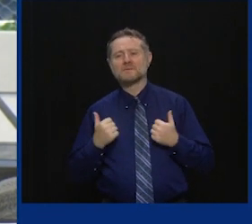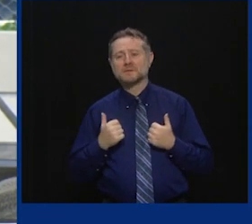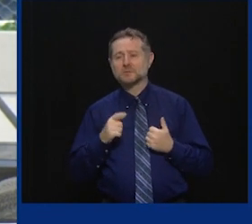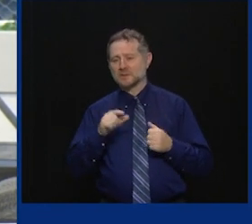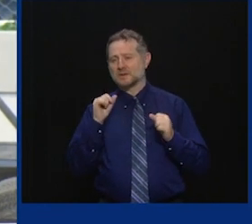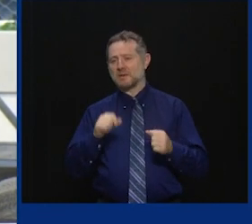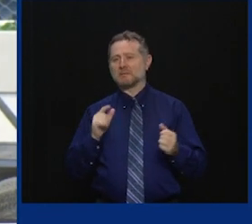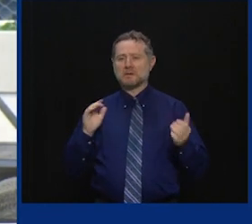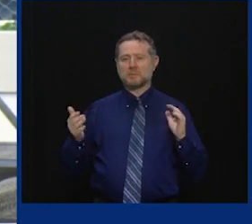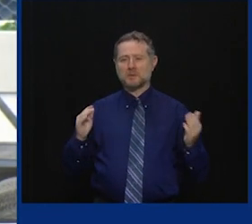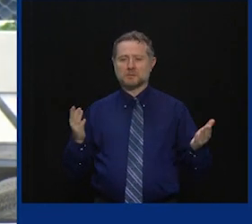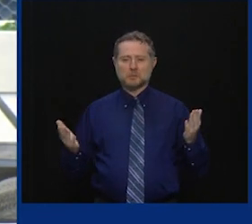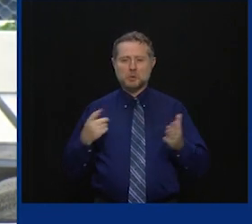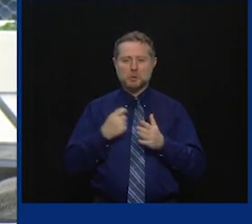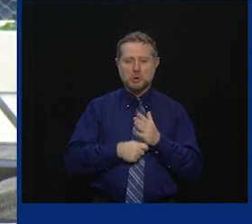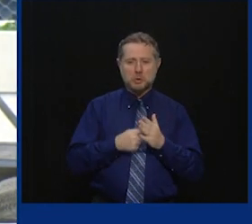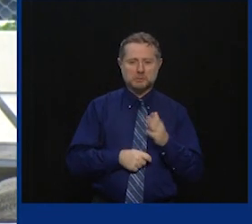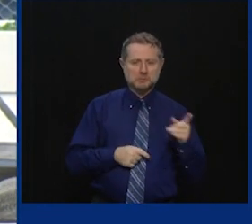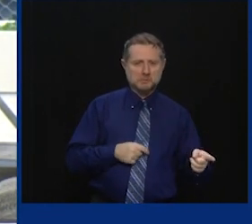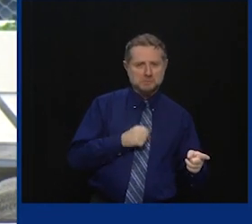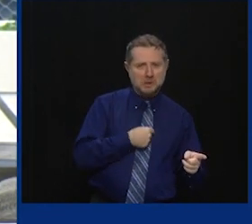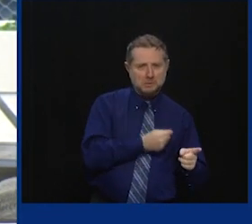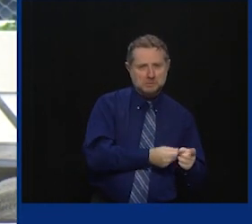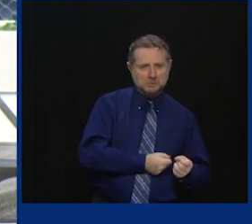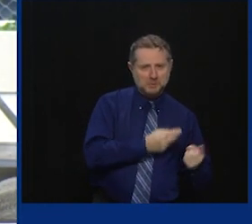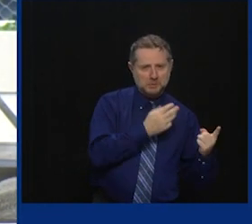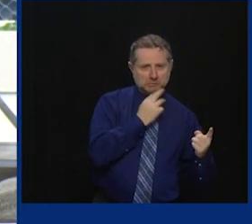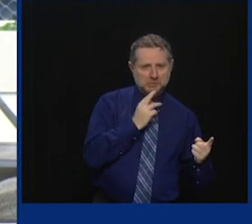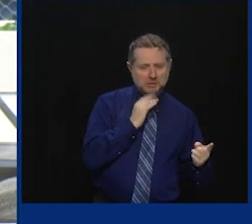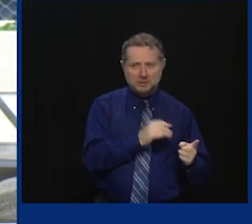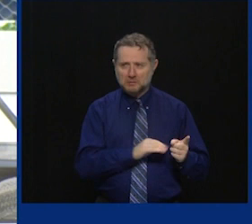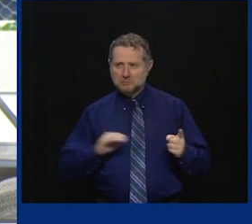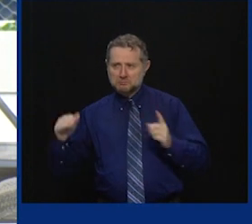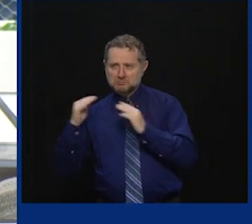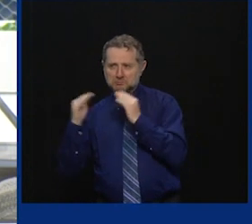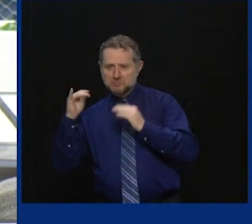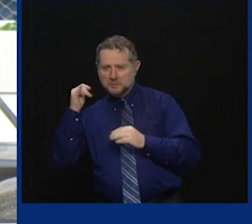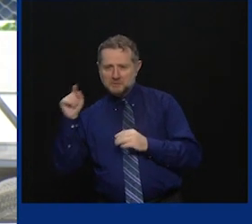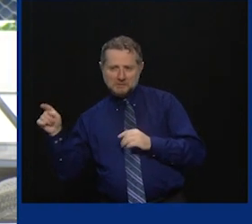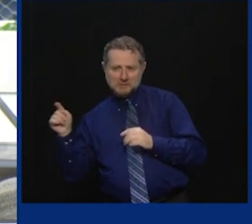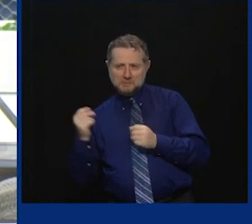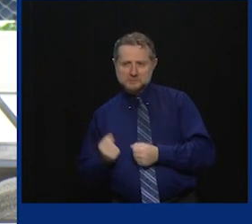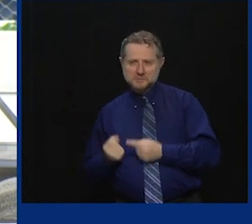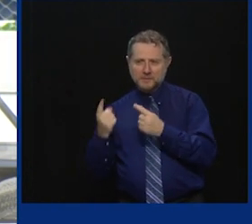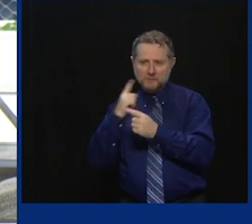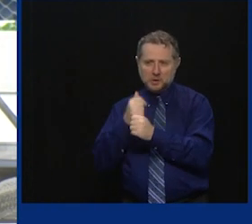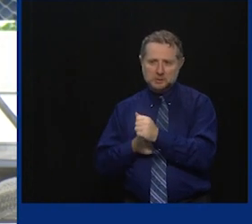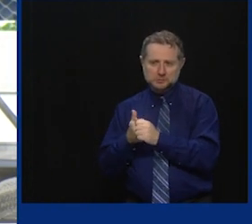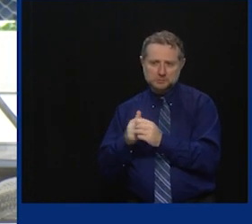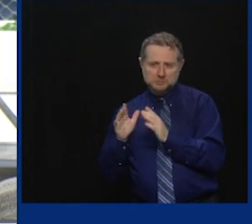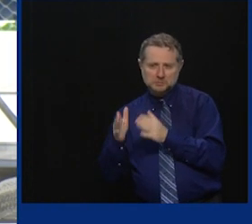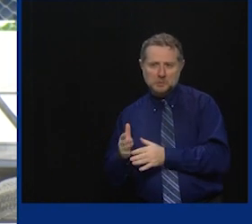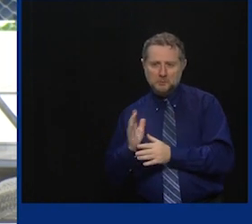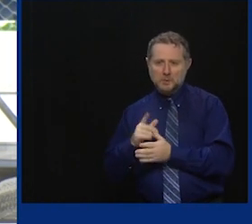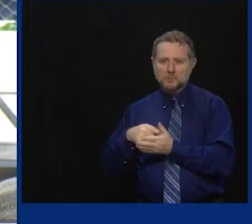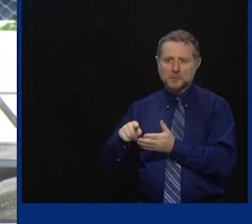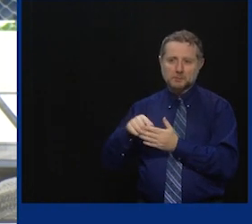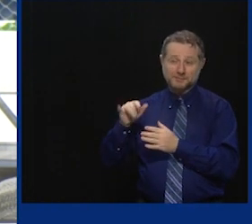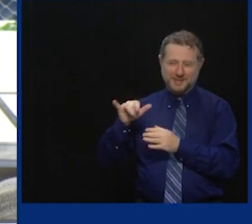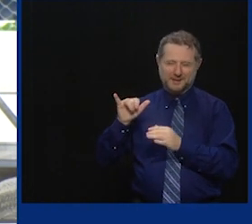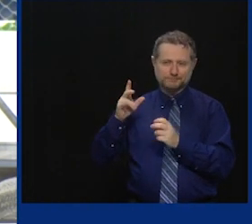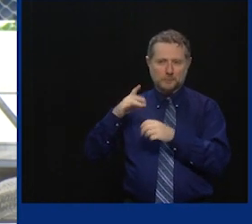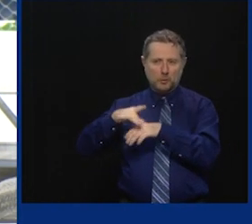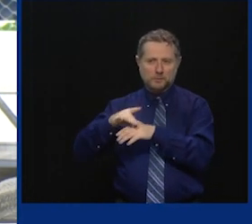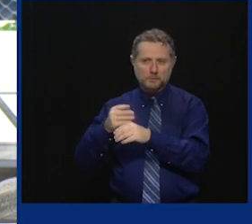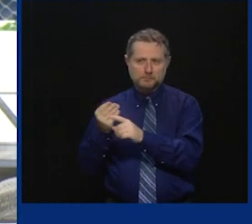can afford this, I can do this, because our planet depends on it. So we are also renaming this effort to recognize the